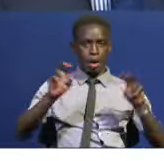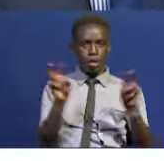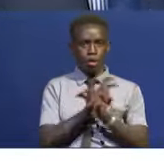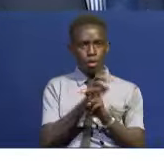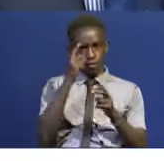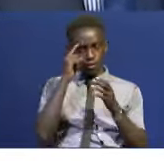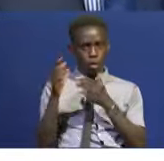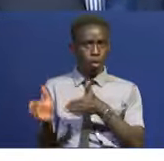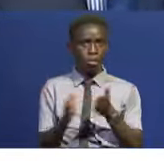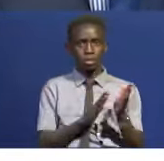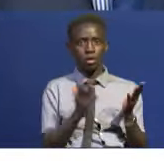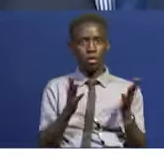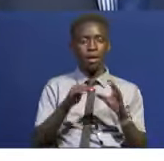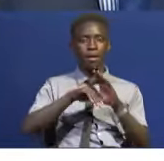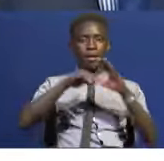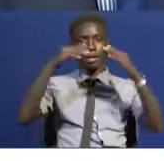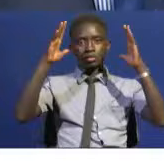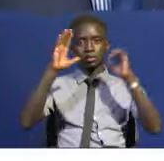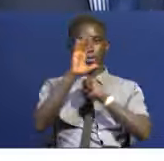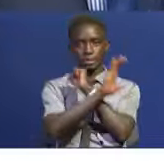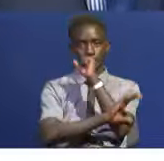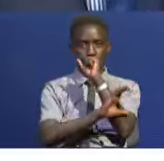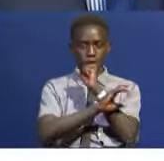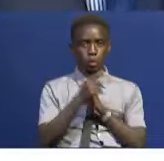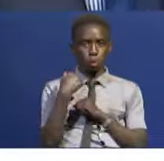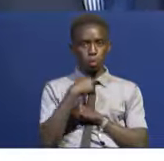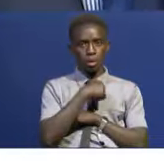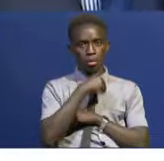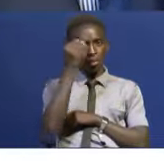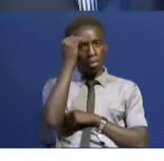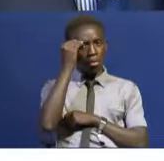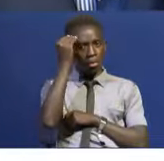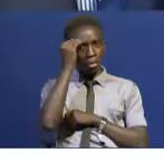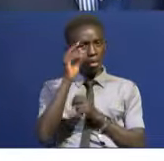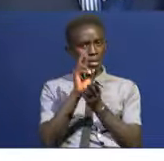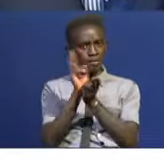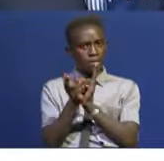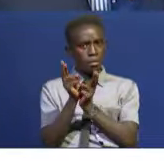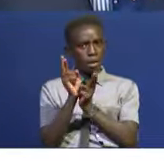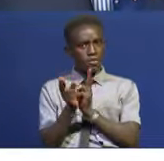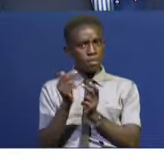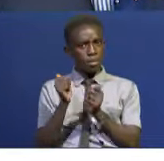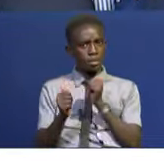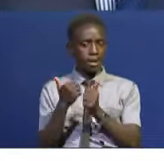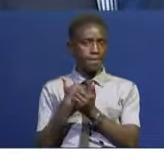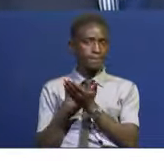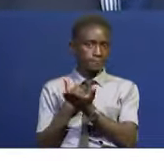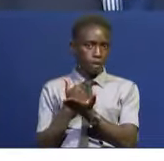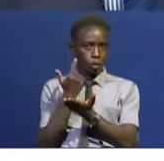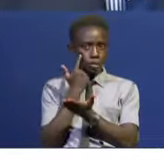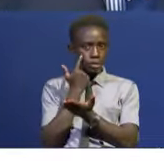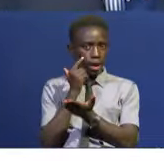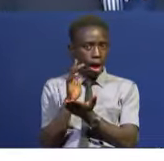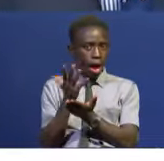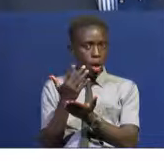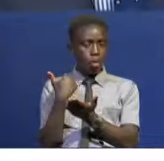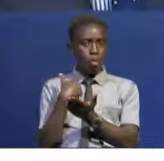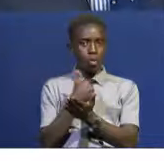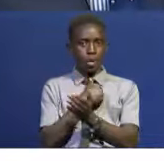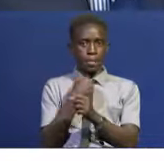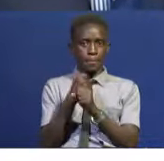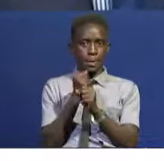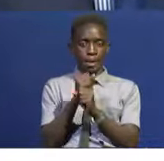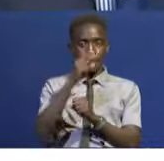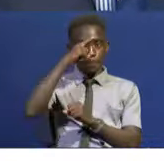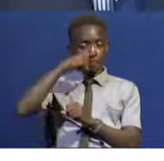diaspora. So we came to learn about the reforms being put in place and how we can align our policies to